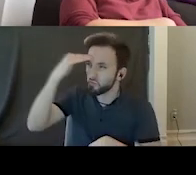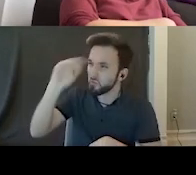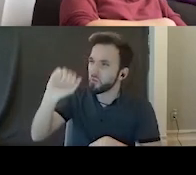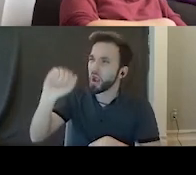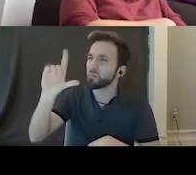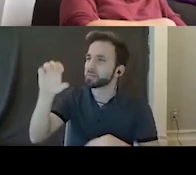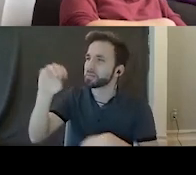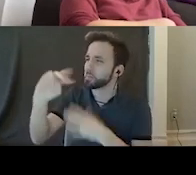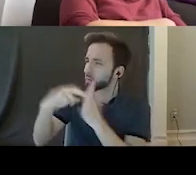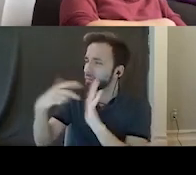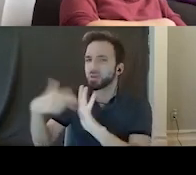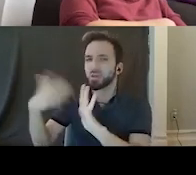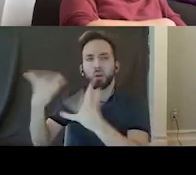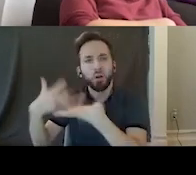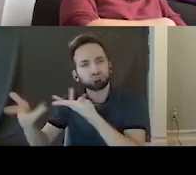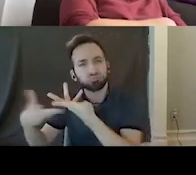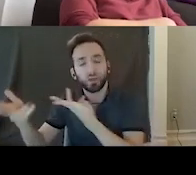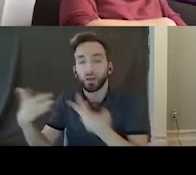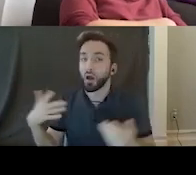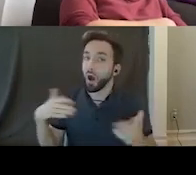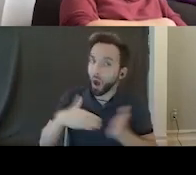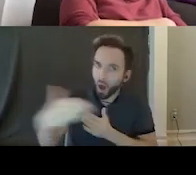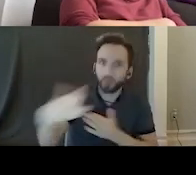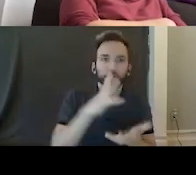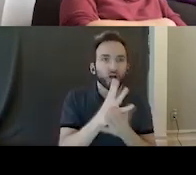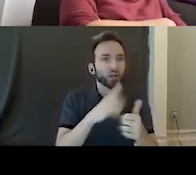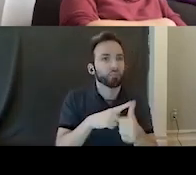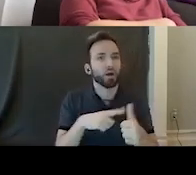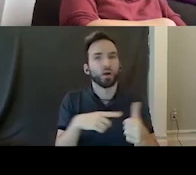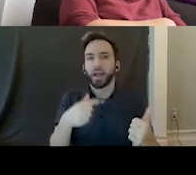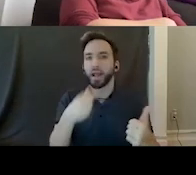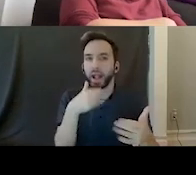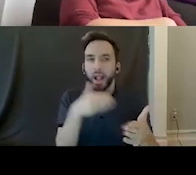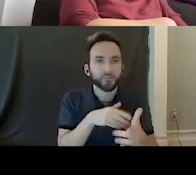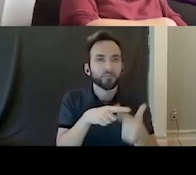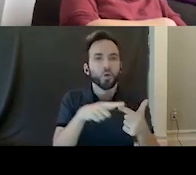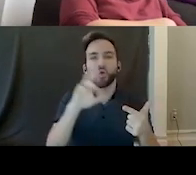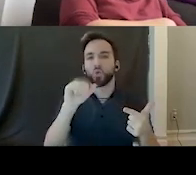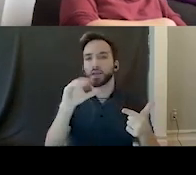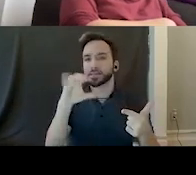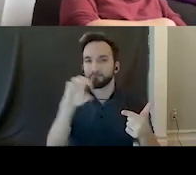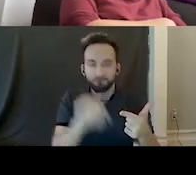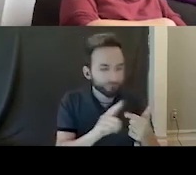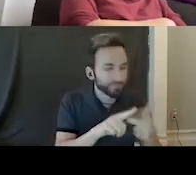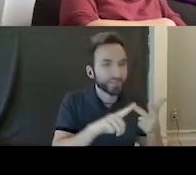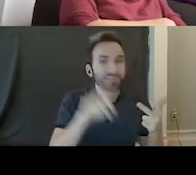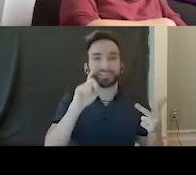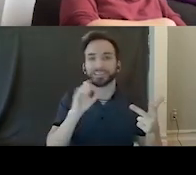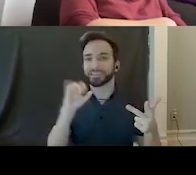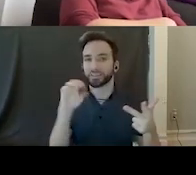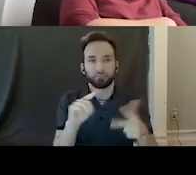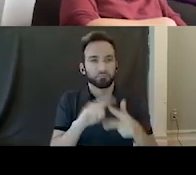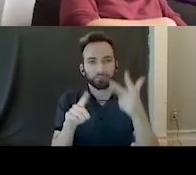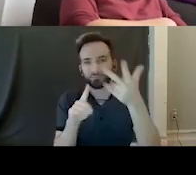long run, because often we talk about racism, sexism, homophobia, but in schools we never talk about ableism. So start the